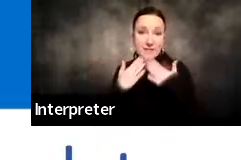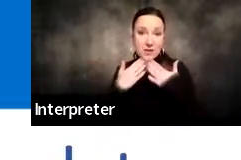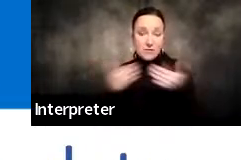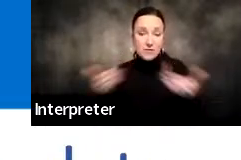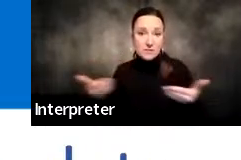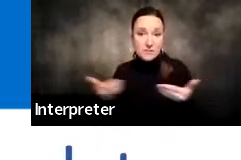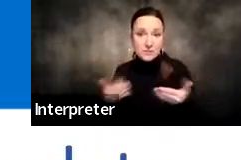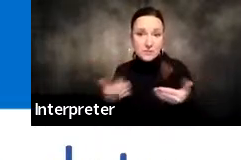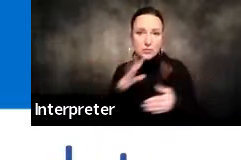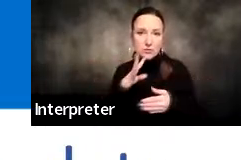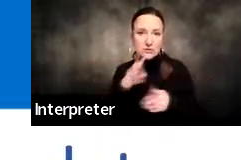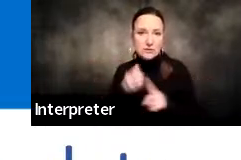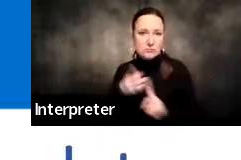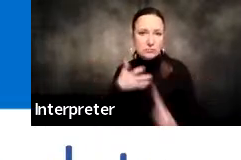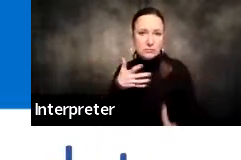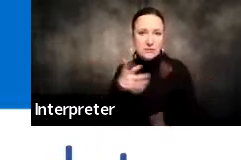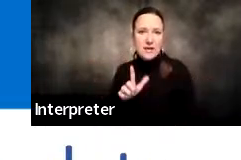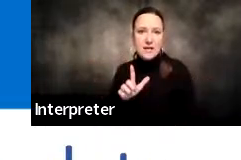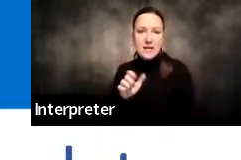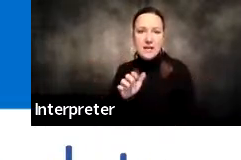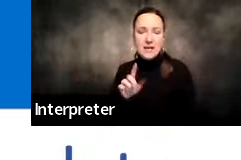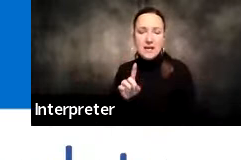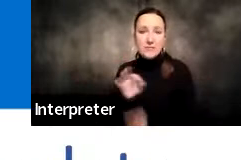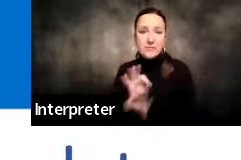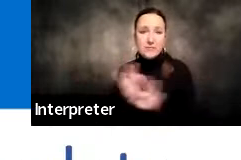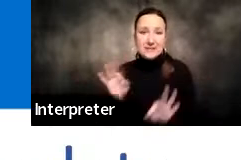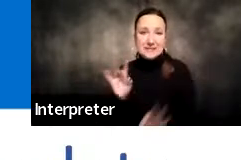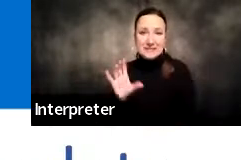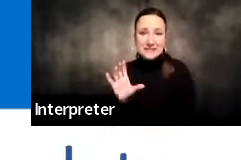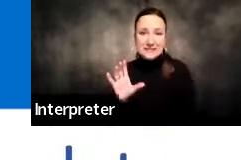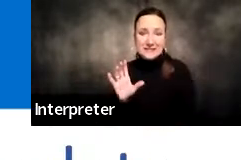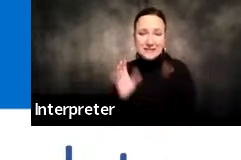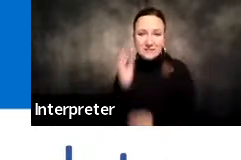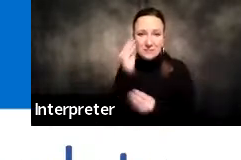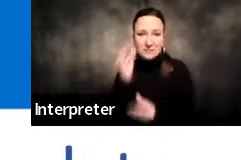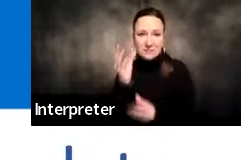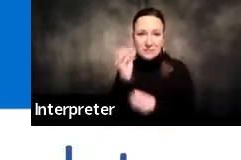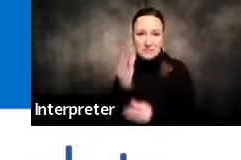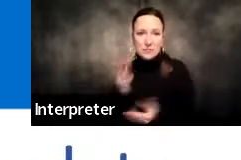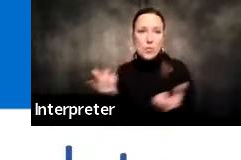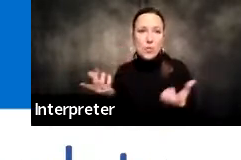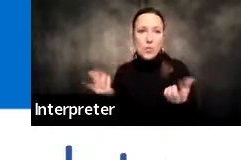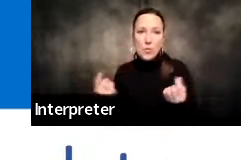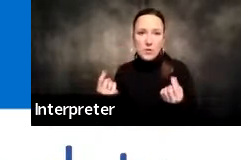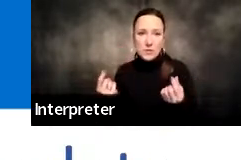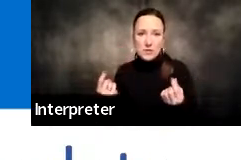lead-free DC and give you an update on what we're doing over in ANC 5D.